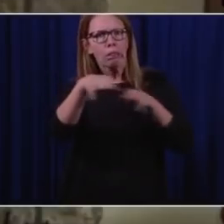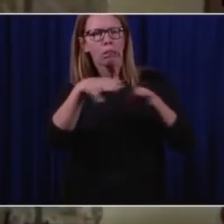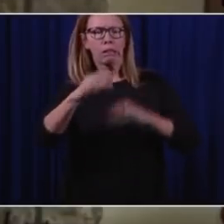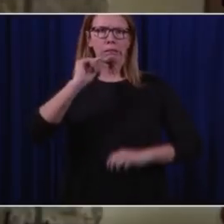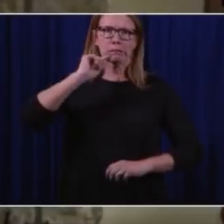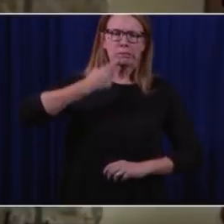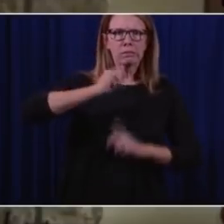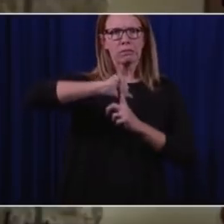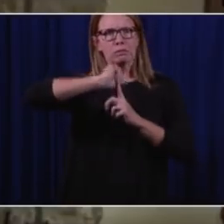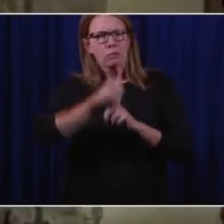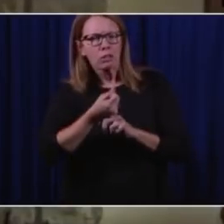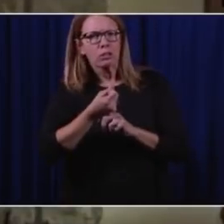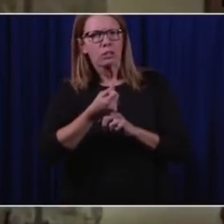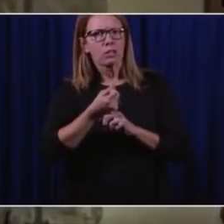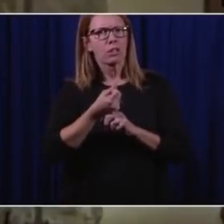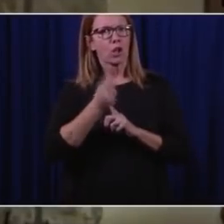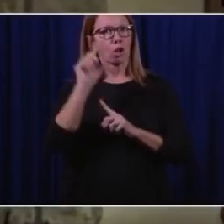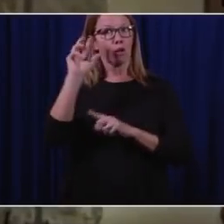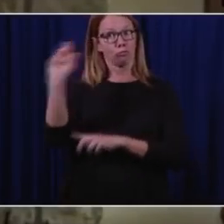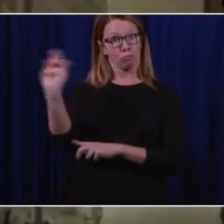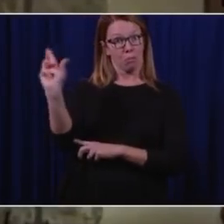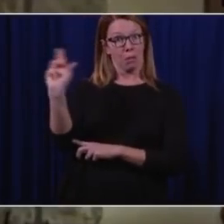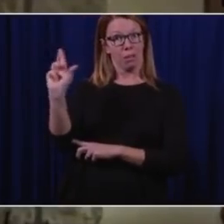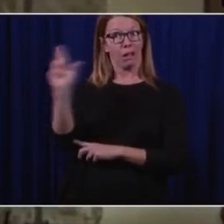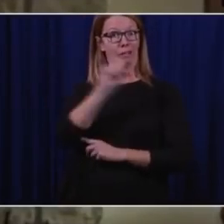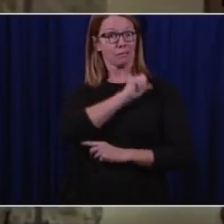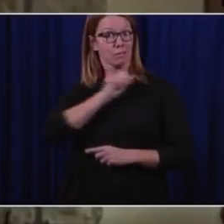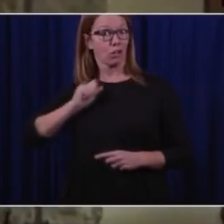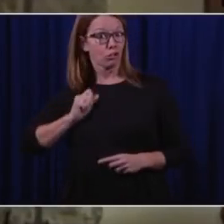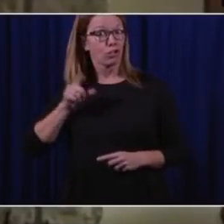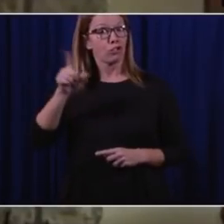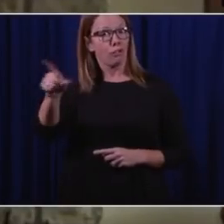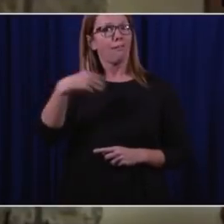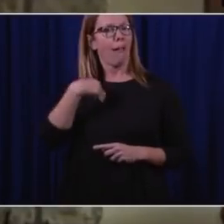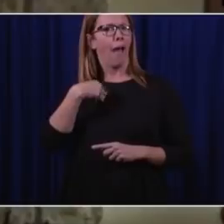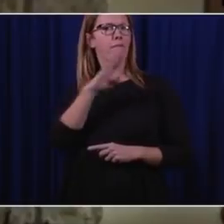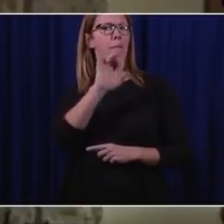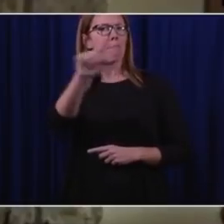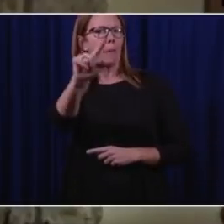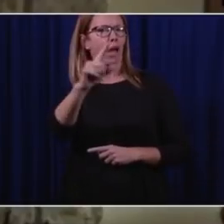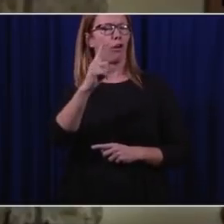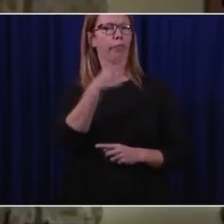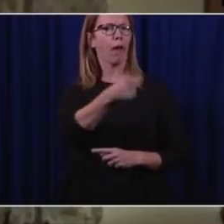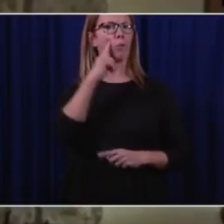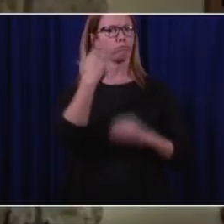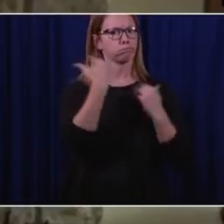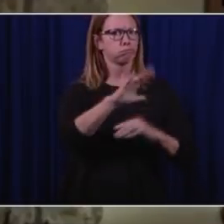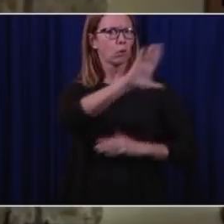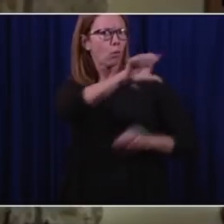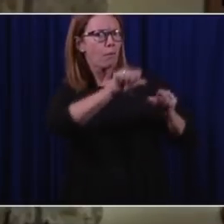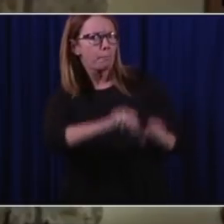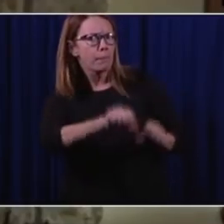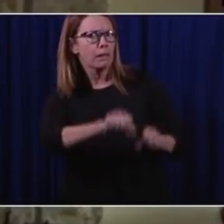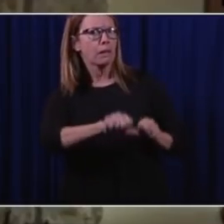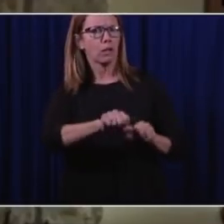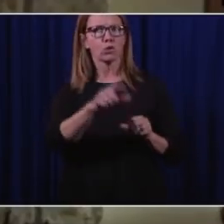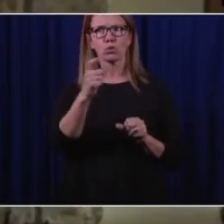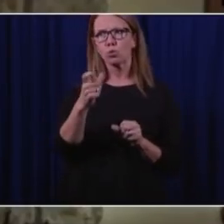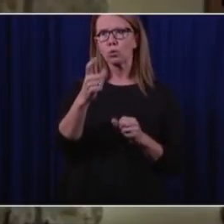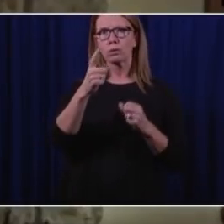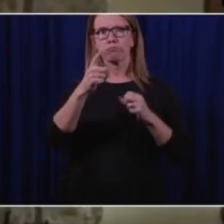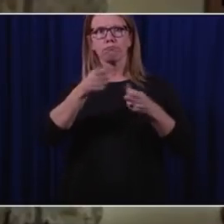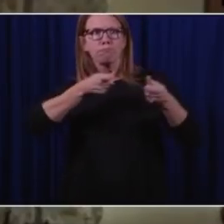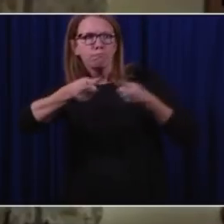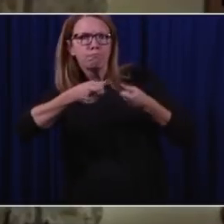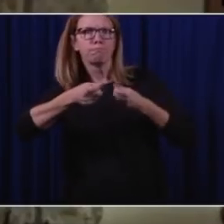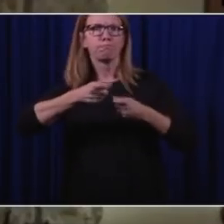the Republicans in the Ohio Senate are advancing a bill that would undermine your ability to issue health orders. House